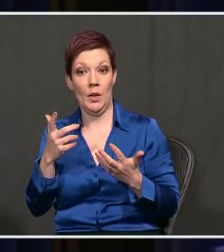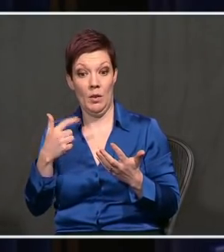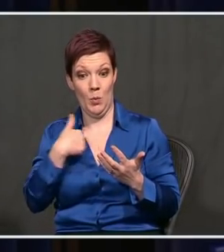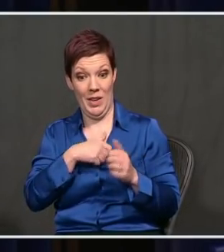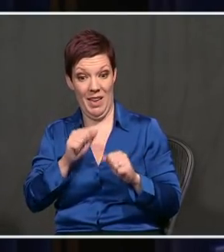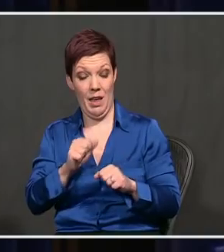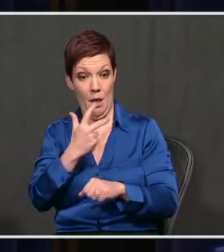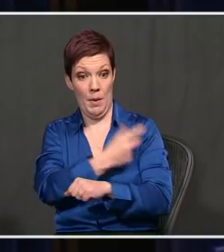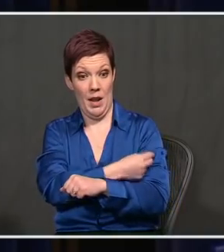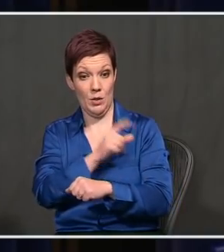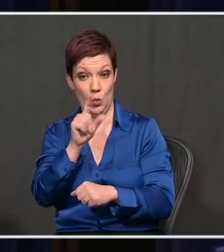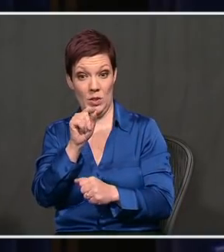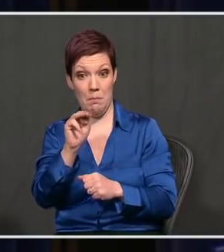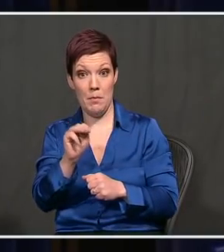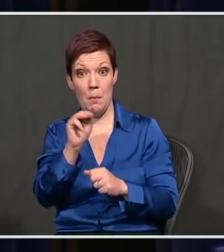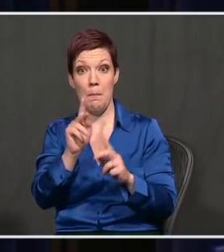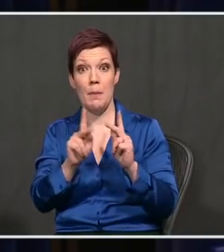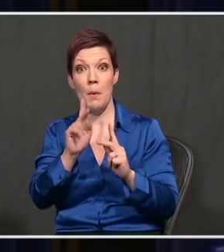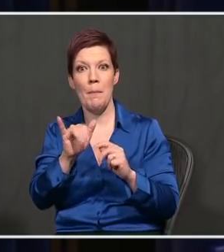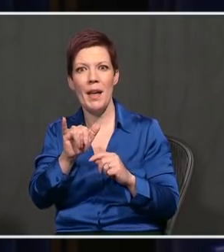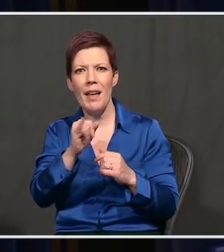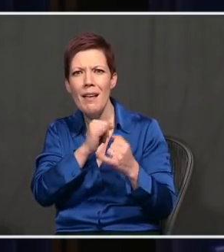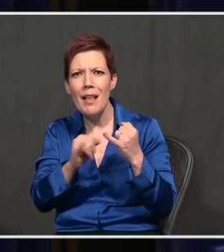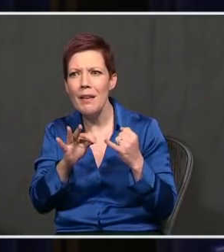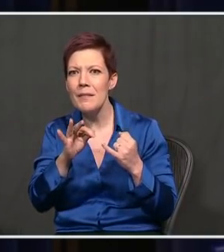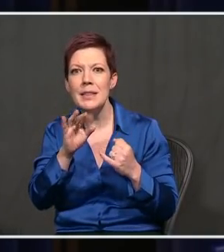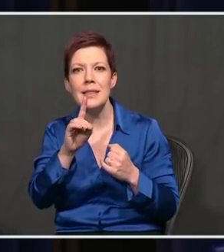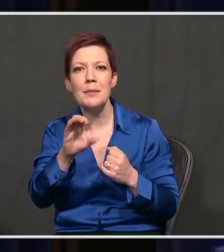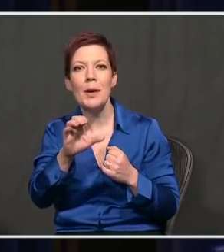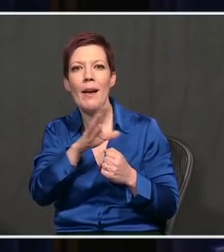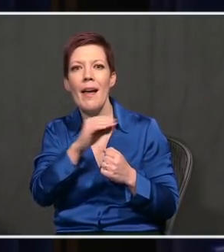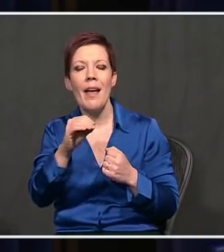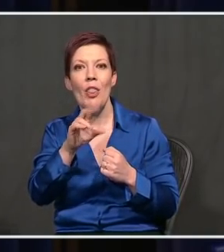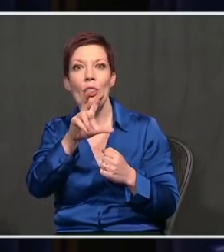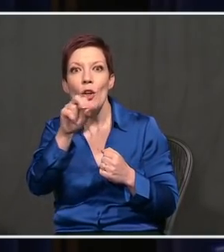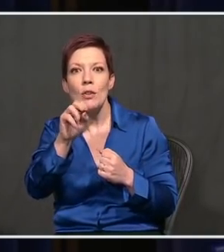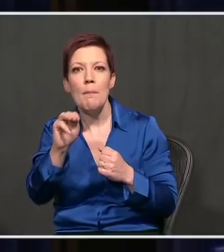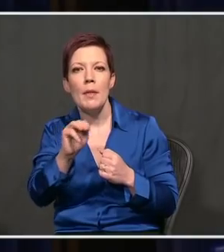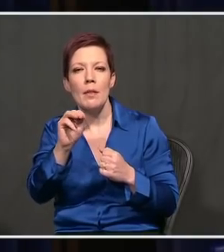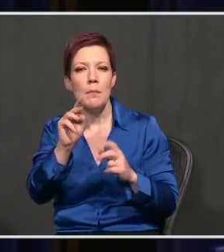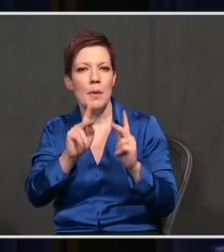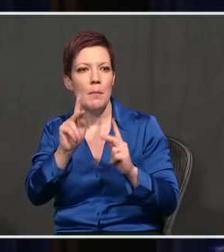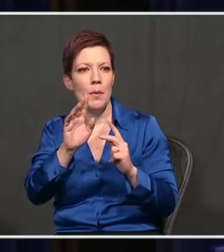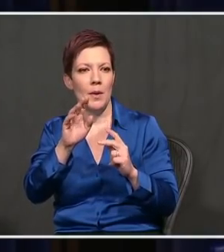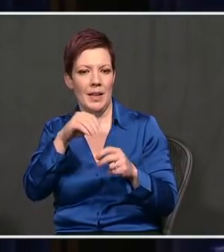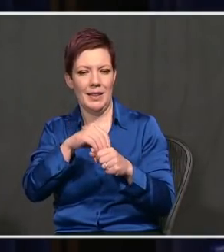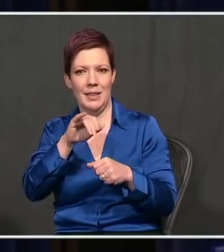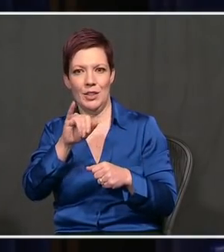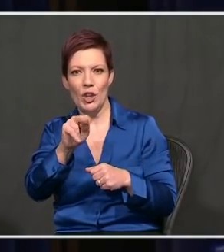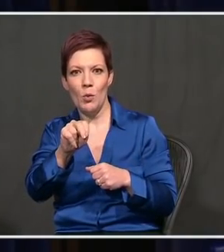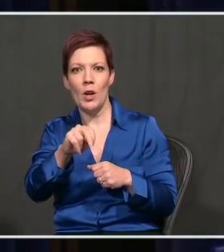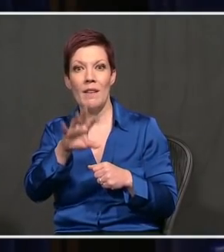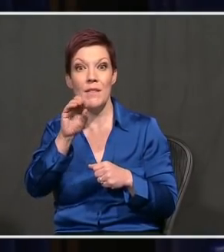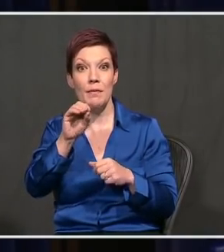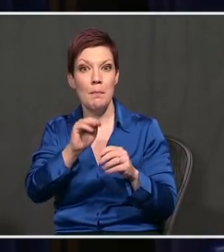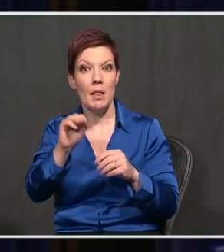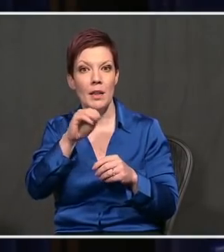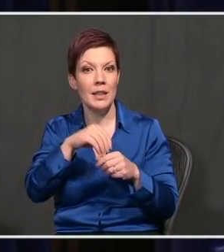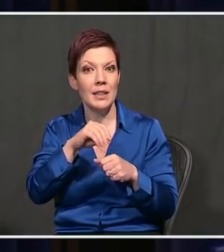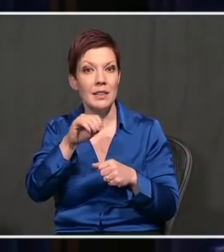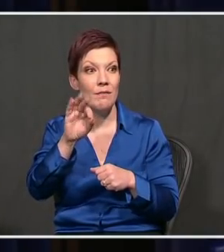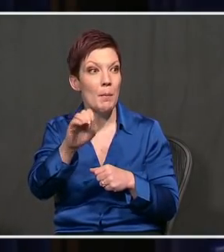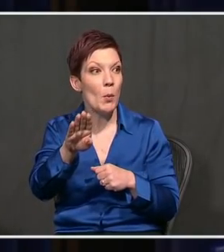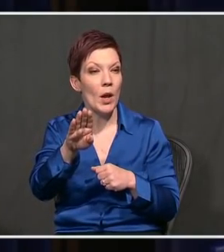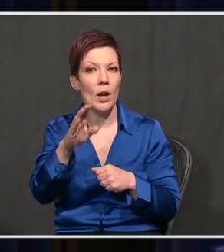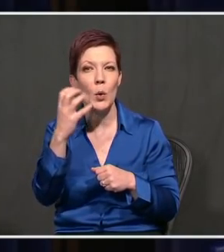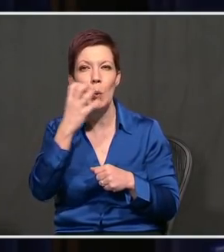million people in December, 30 million in February, in January, 50 million in February.